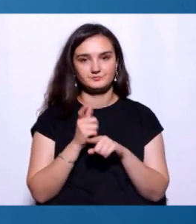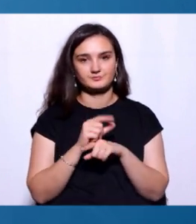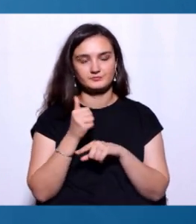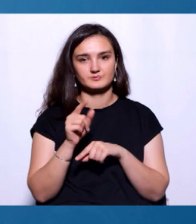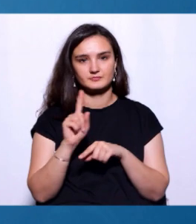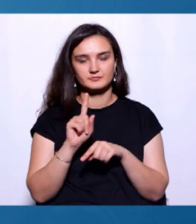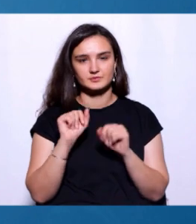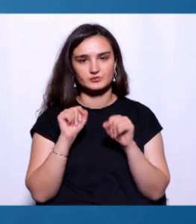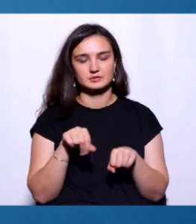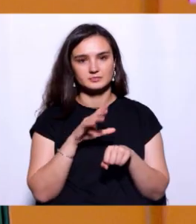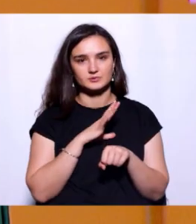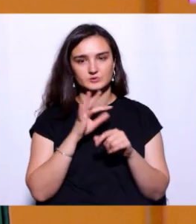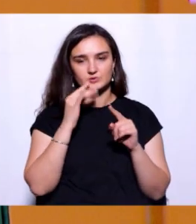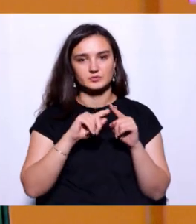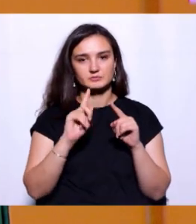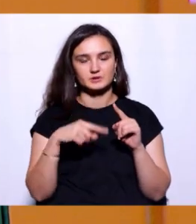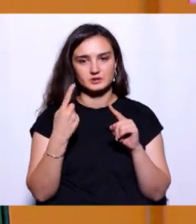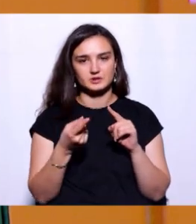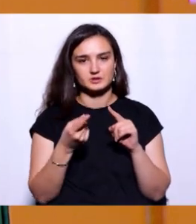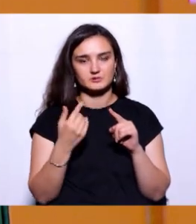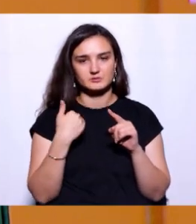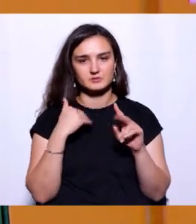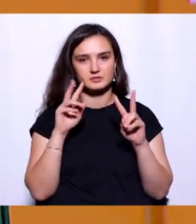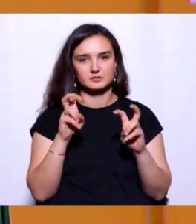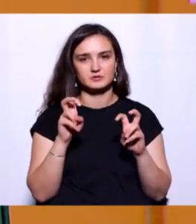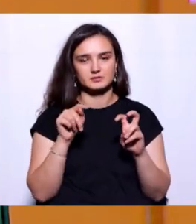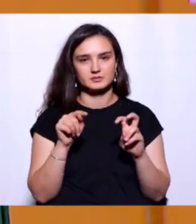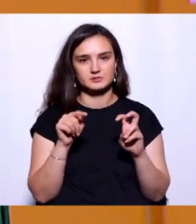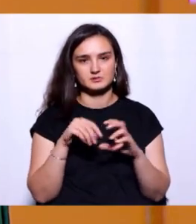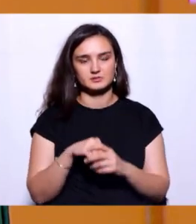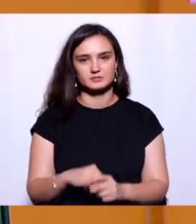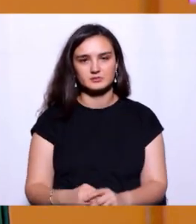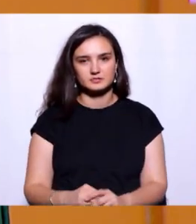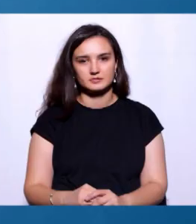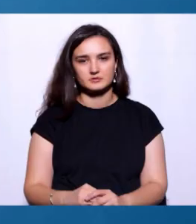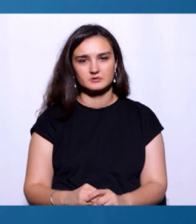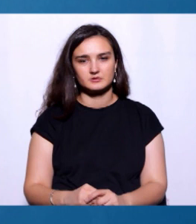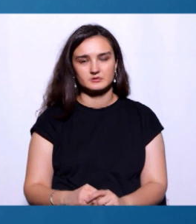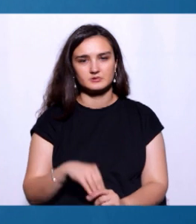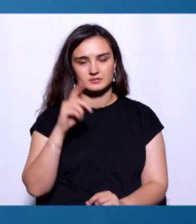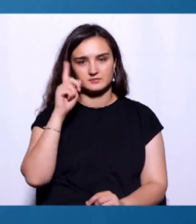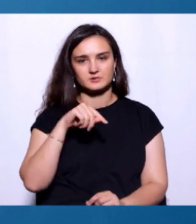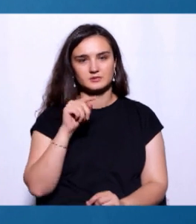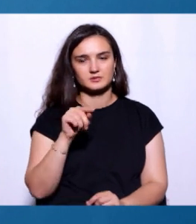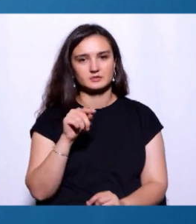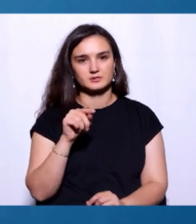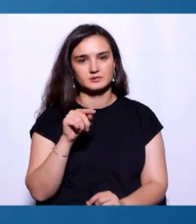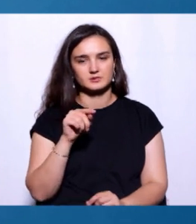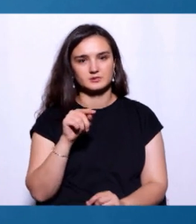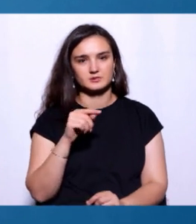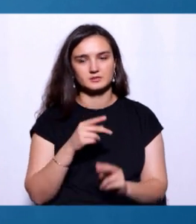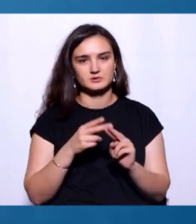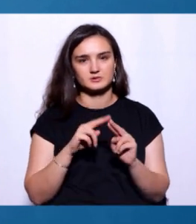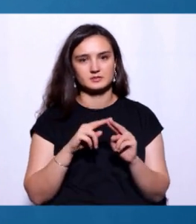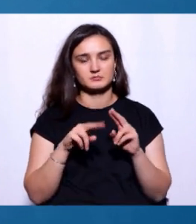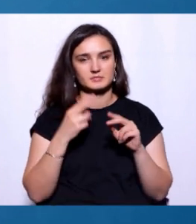and what can be the next one, Zach? I mean the under aunt. So I know the one under aunt is